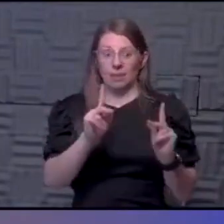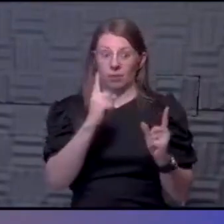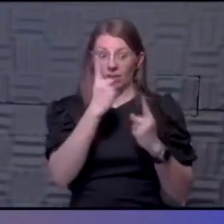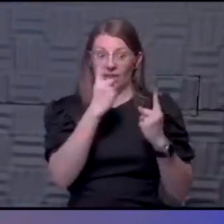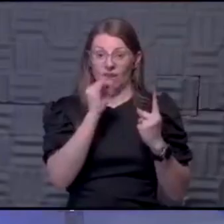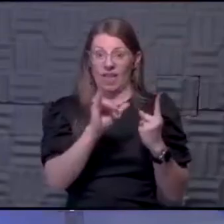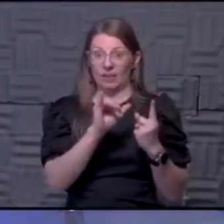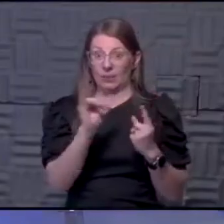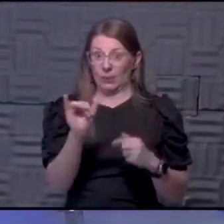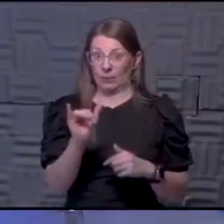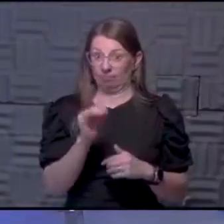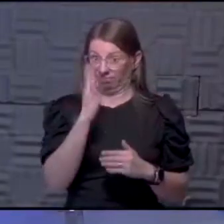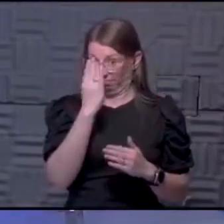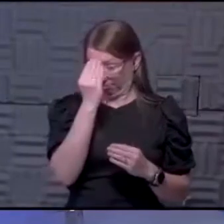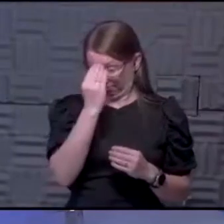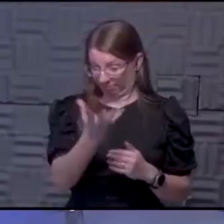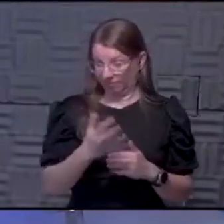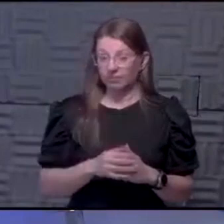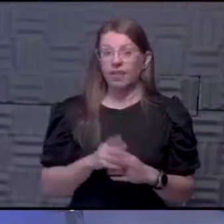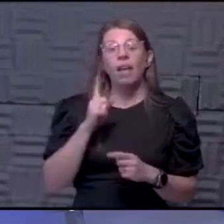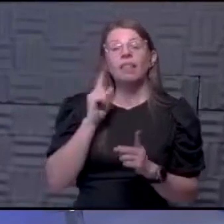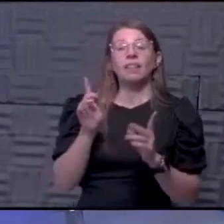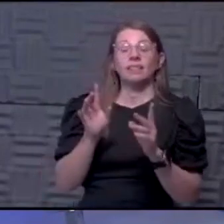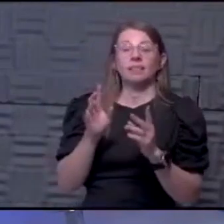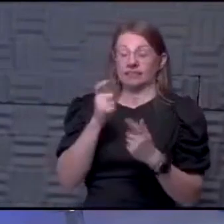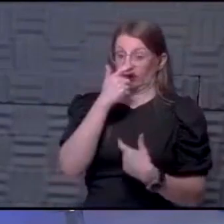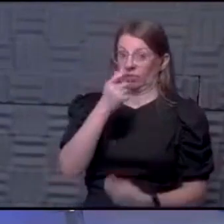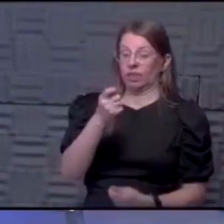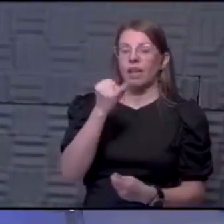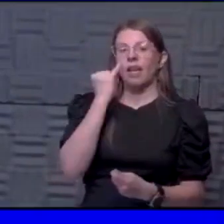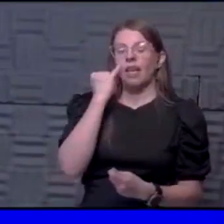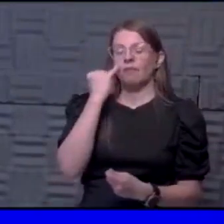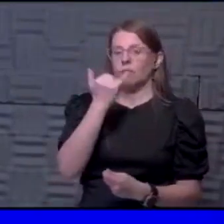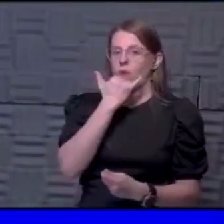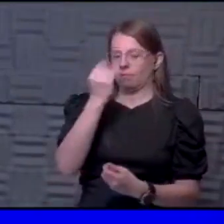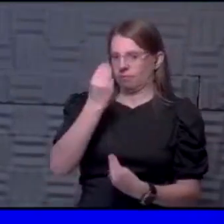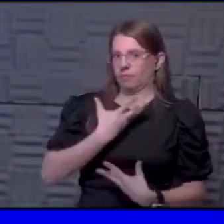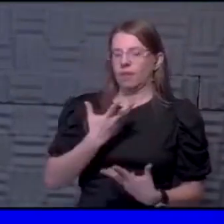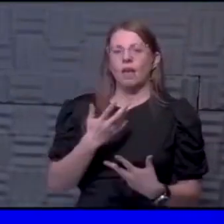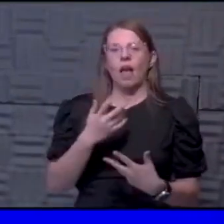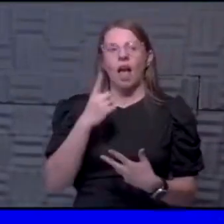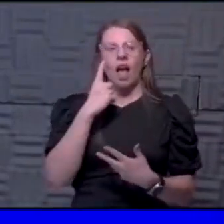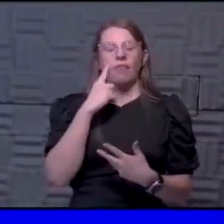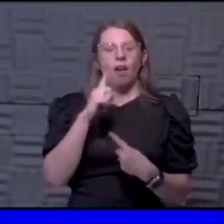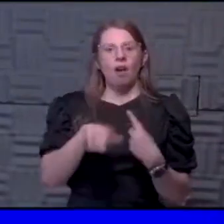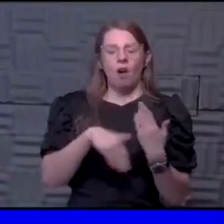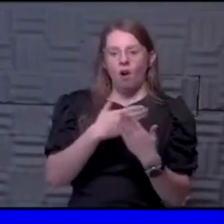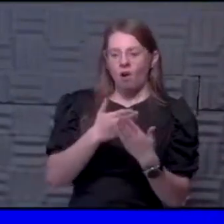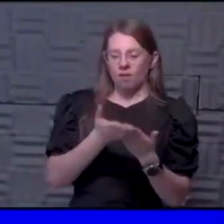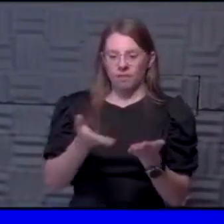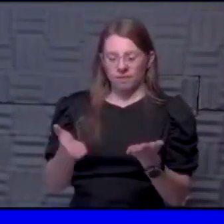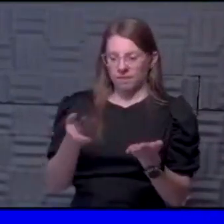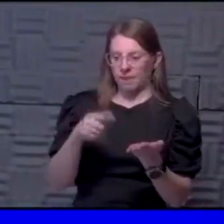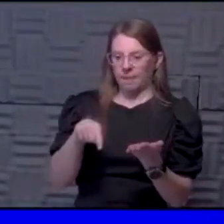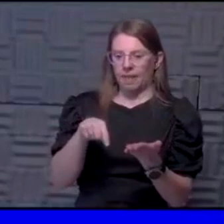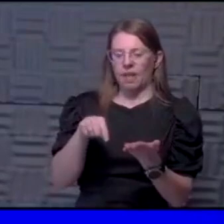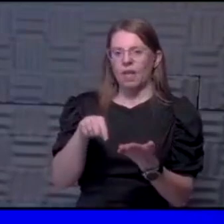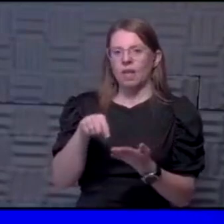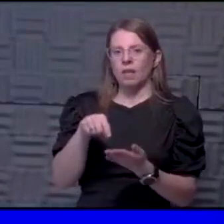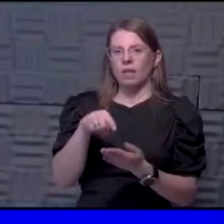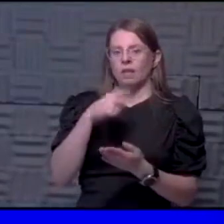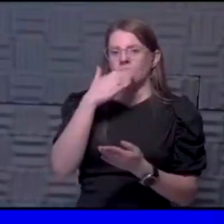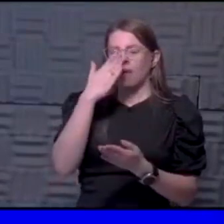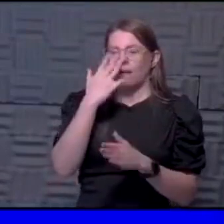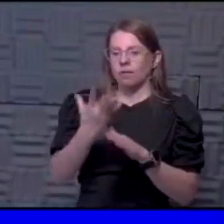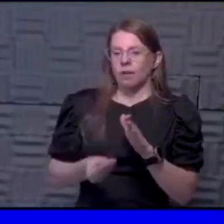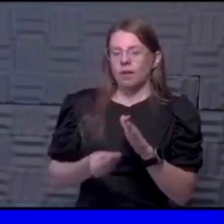well. Yeah, I think it's interesting, and please correct me if I'm wrong. I thought a lot of the mechanism of the pathogenesis of that anosmia, the lack